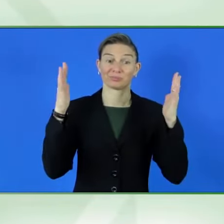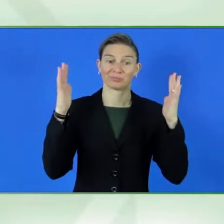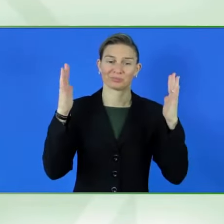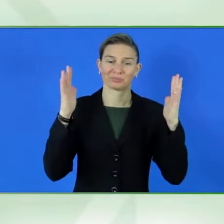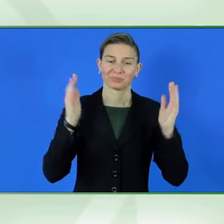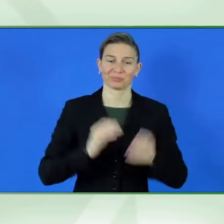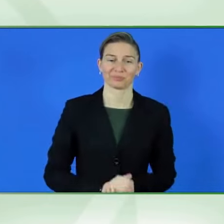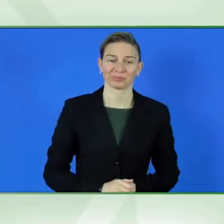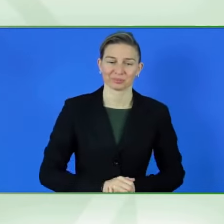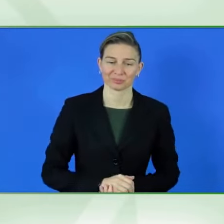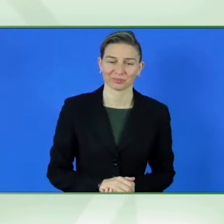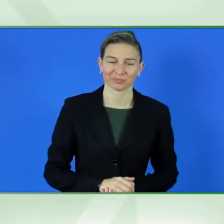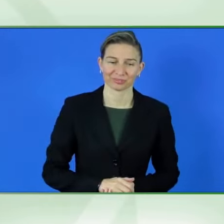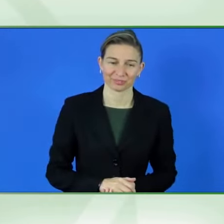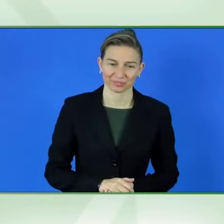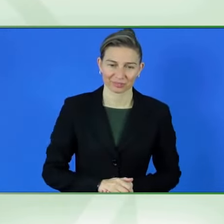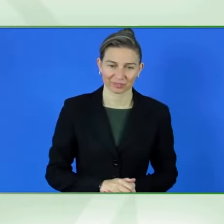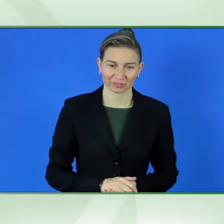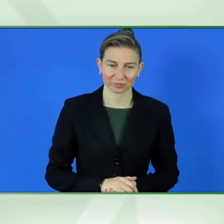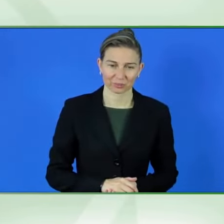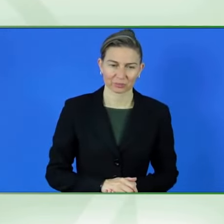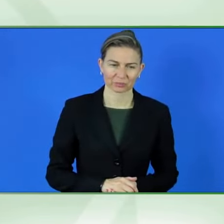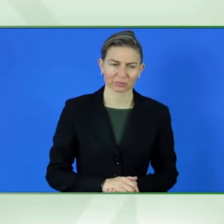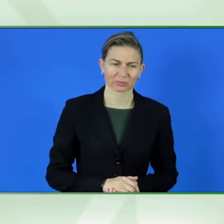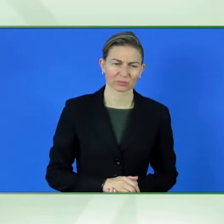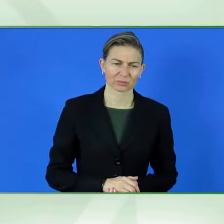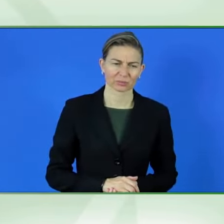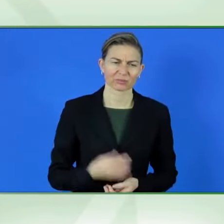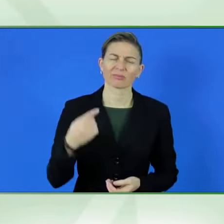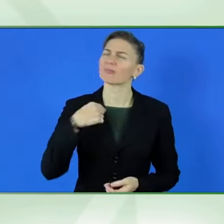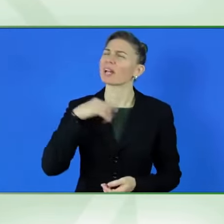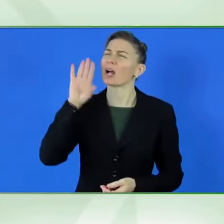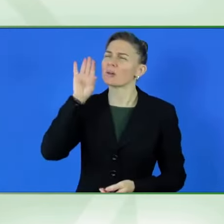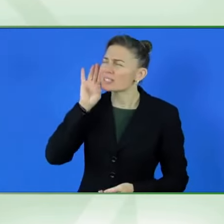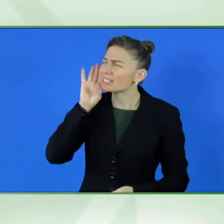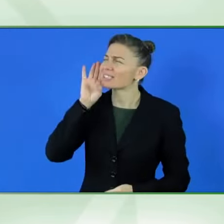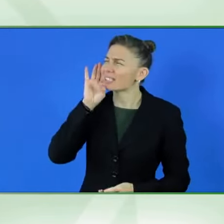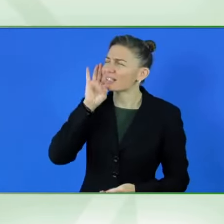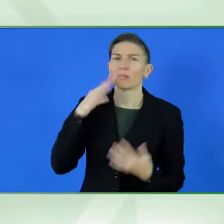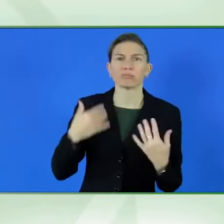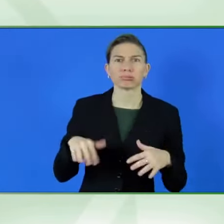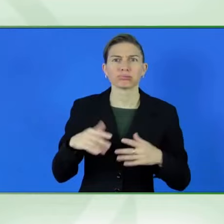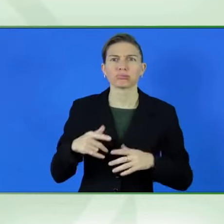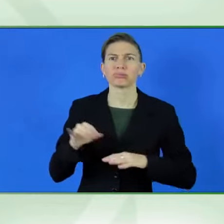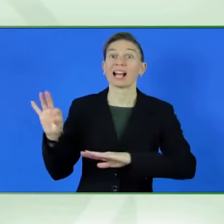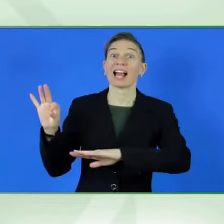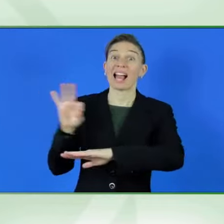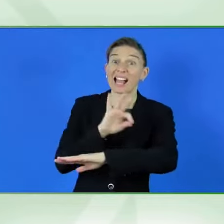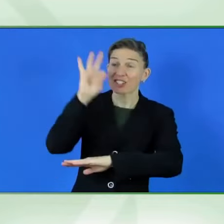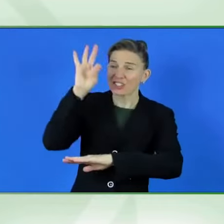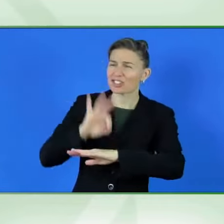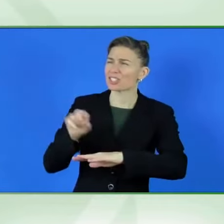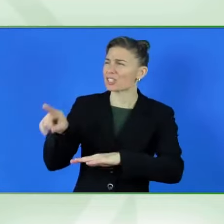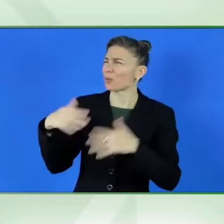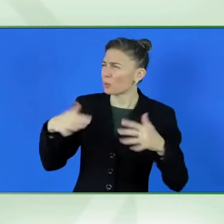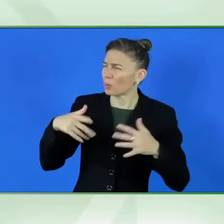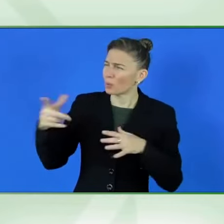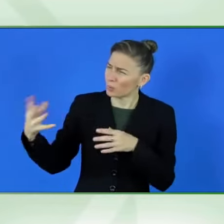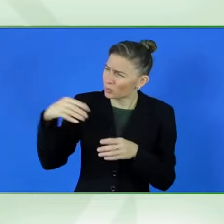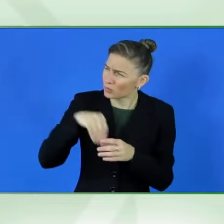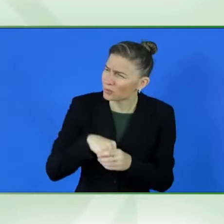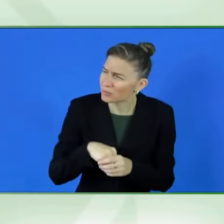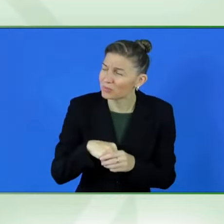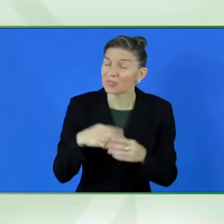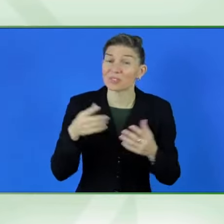Do you know, as I was listening, I was thinking engineers really do matter. And if they just started to do this automatically, we wouldn't have to look at retrofitting because it